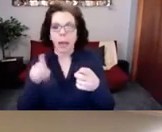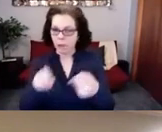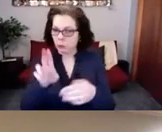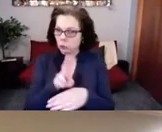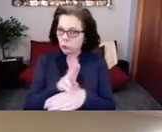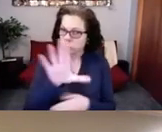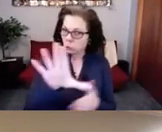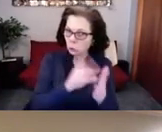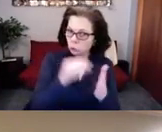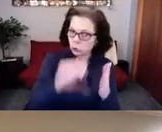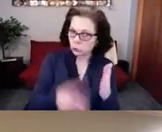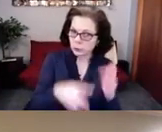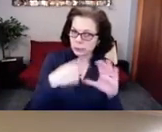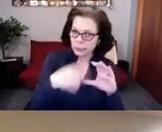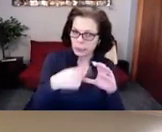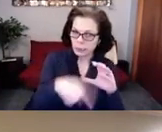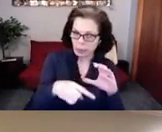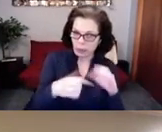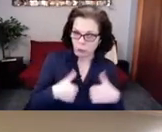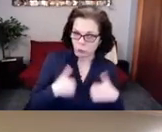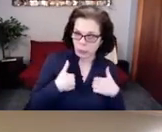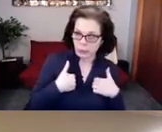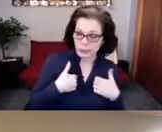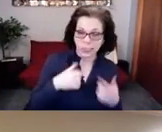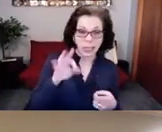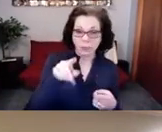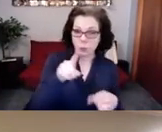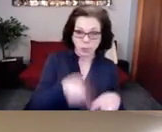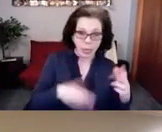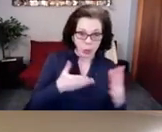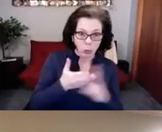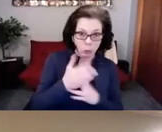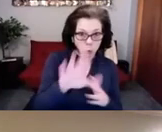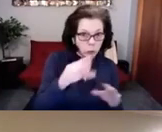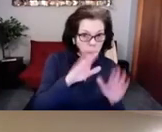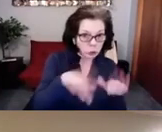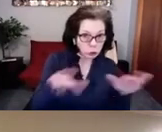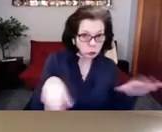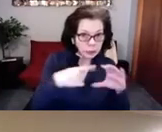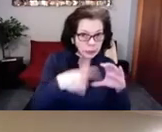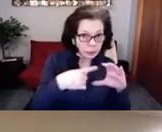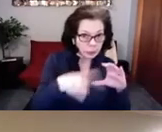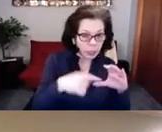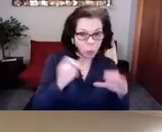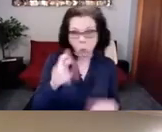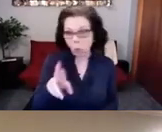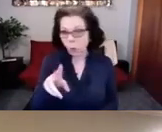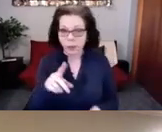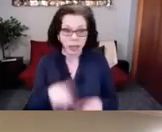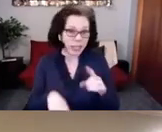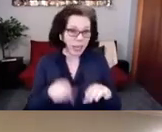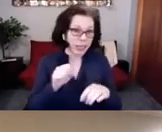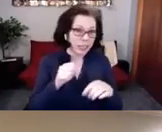you do not have access to your child's email, then or your child is not able to email the help